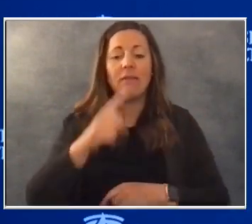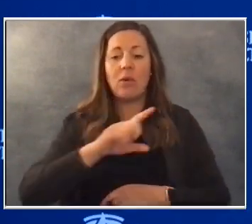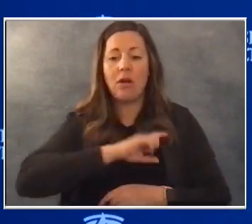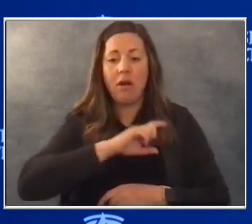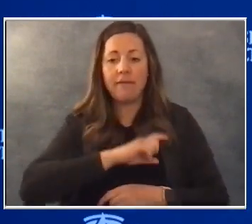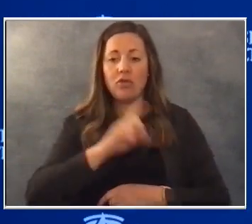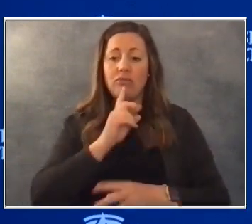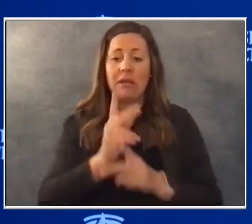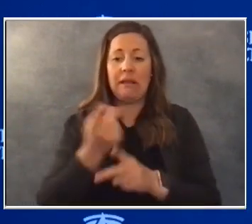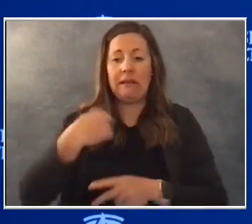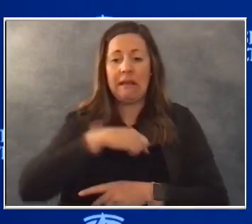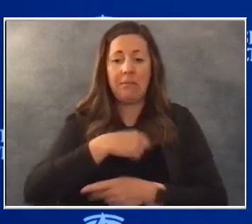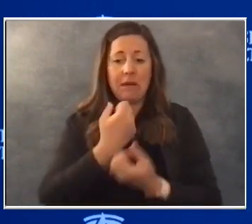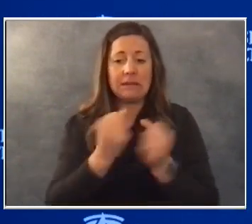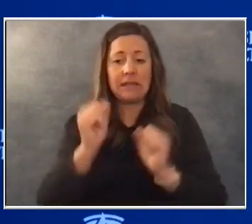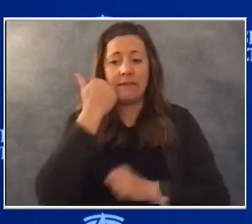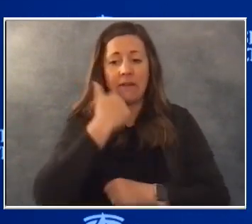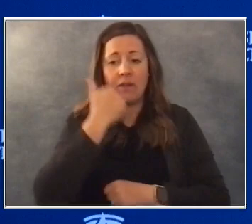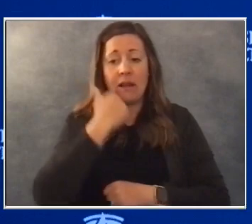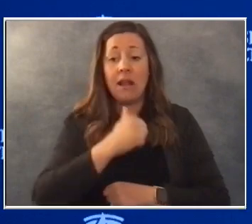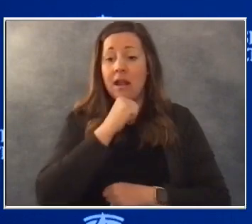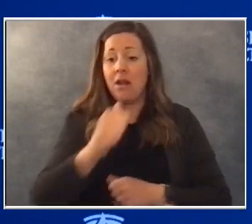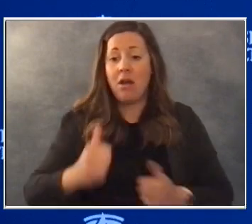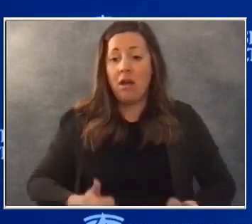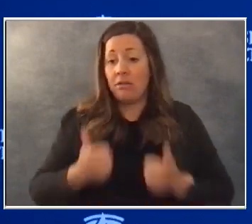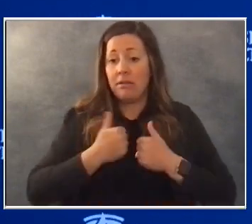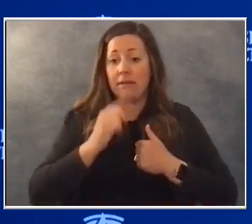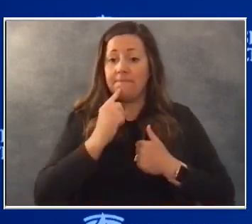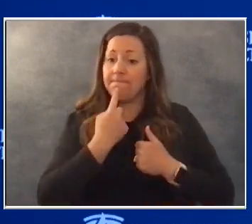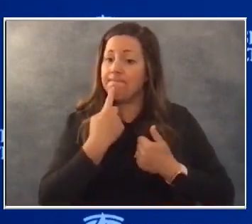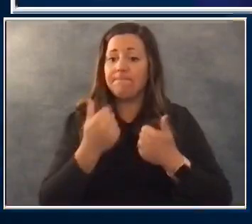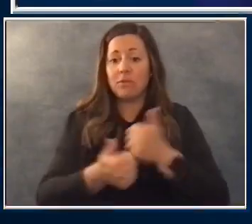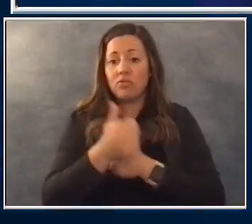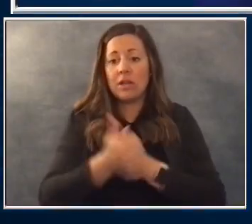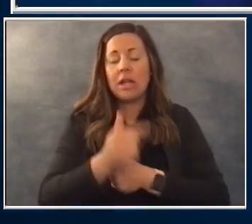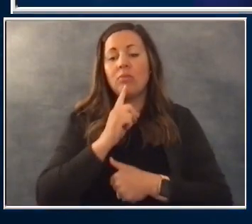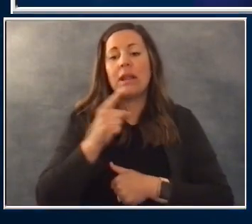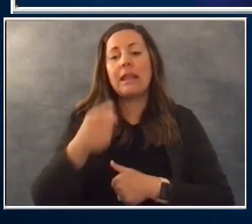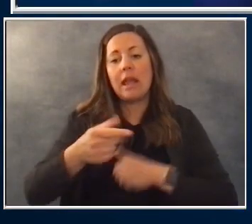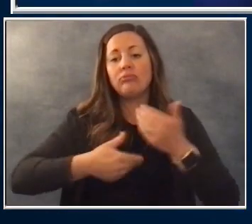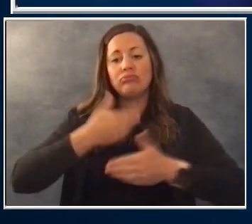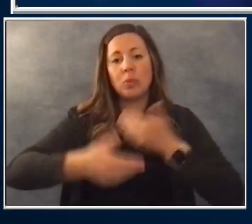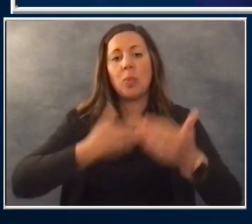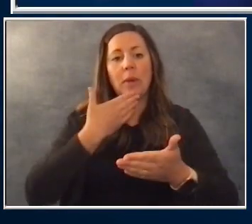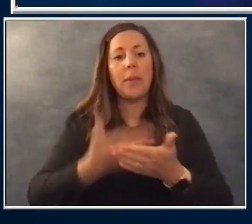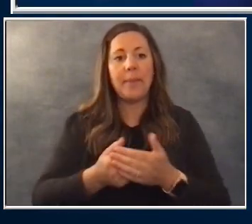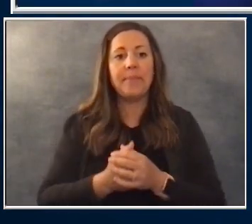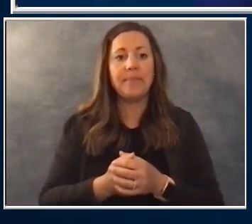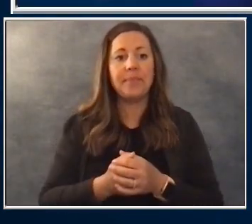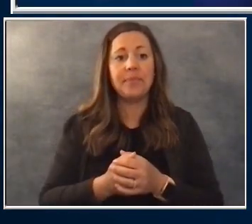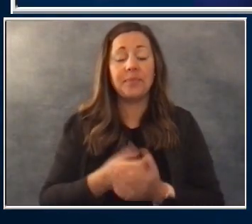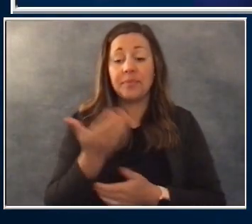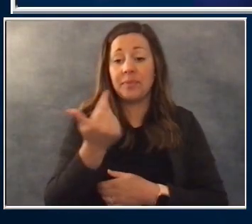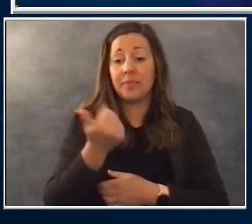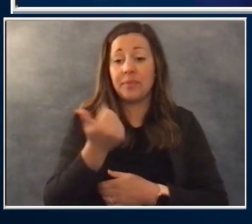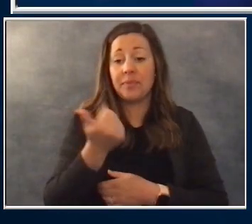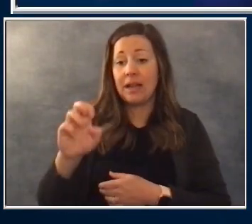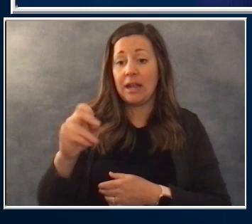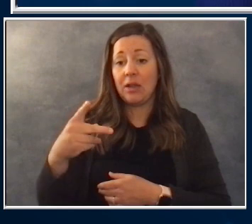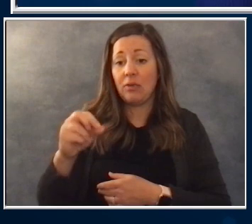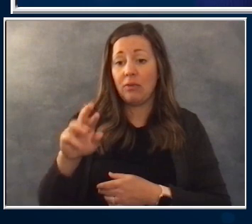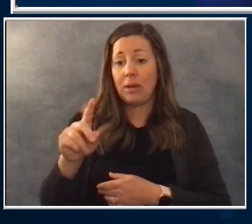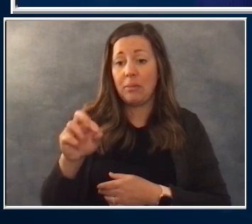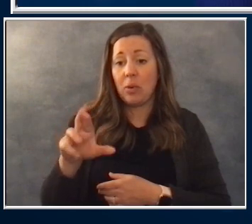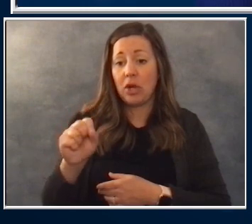day are non-life-threatening, and they are progressing well in their care. Any reporters on the line with questions for Dr. Kumer?